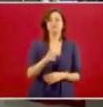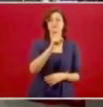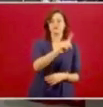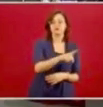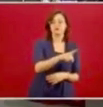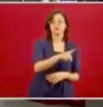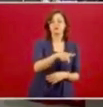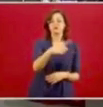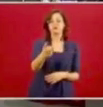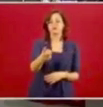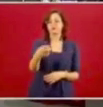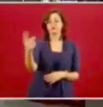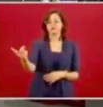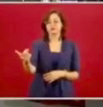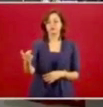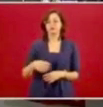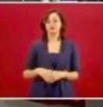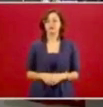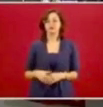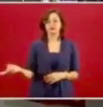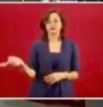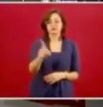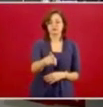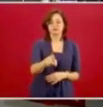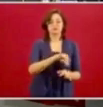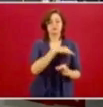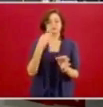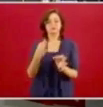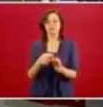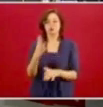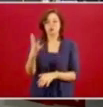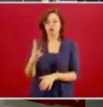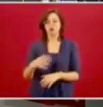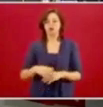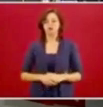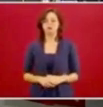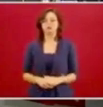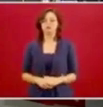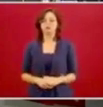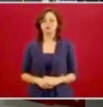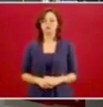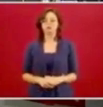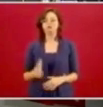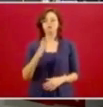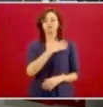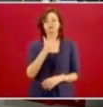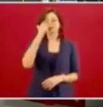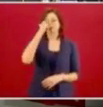that all of our health professionals are taken care of.